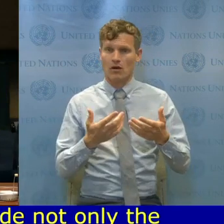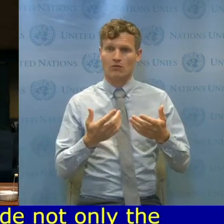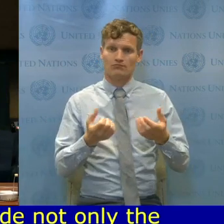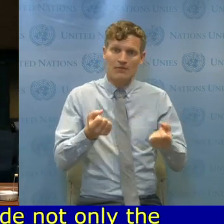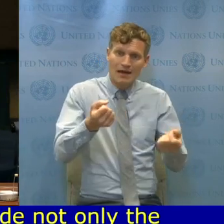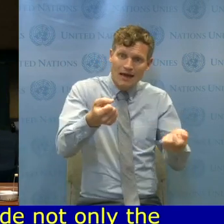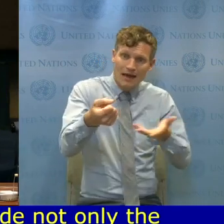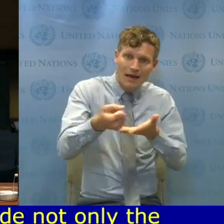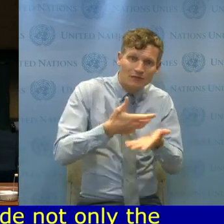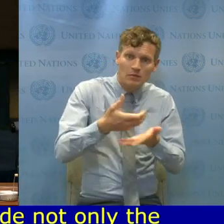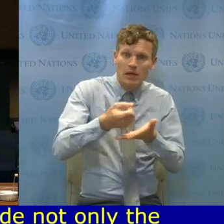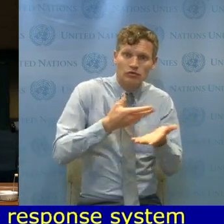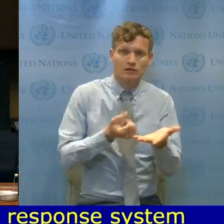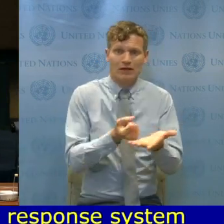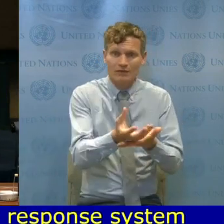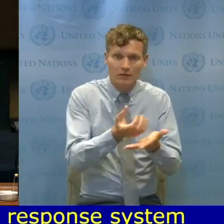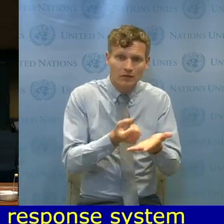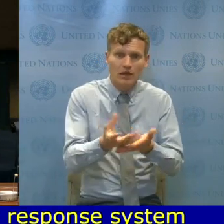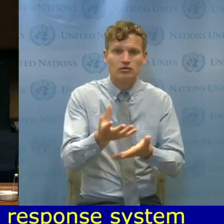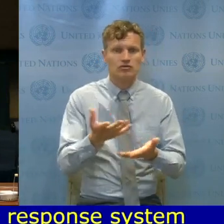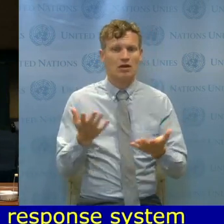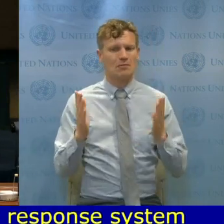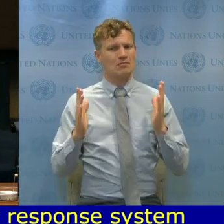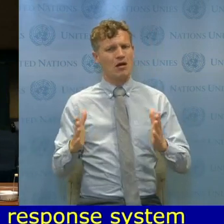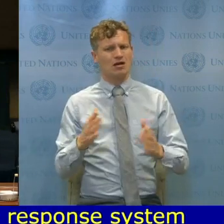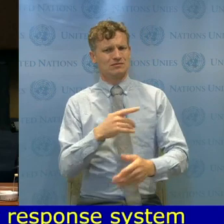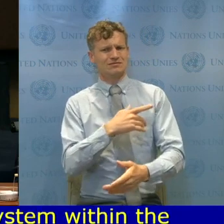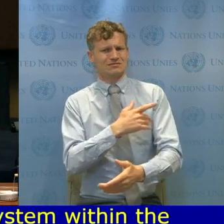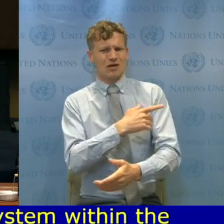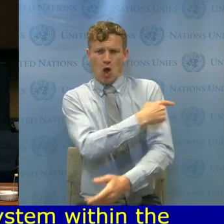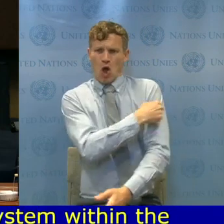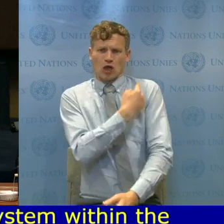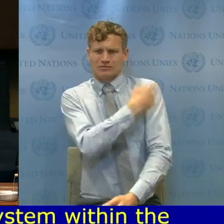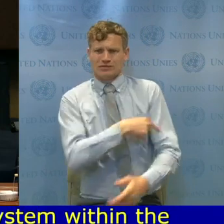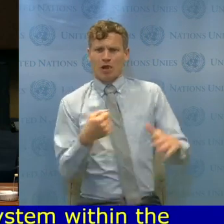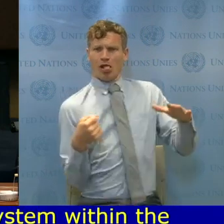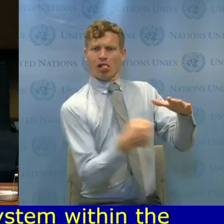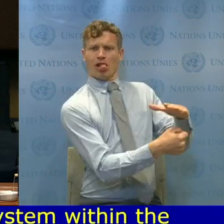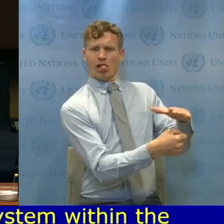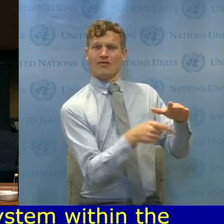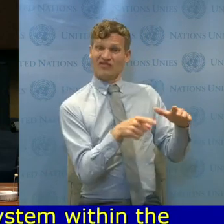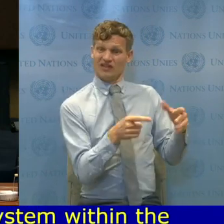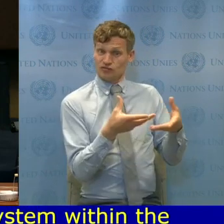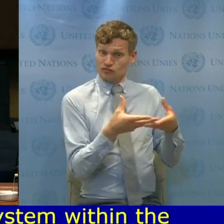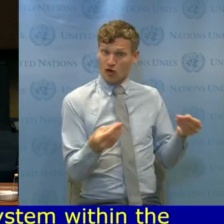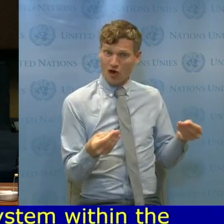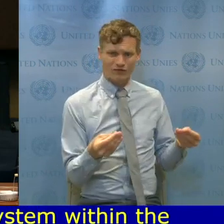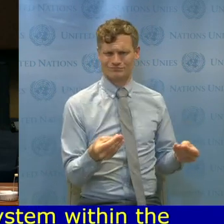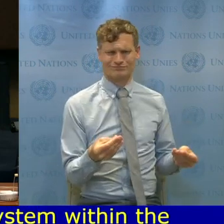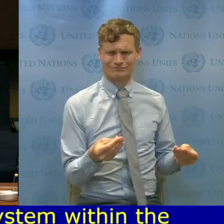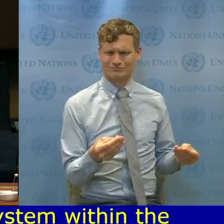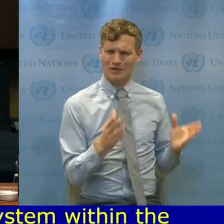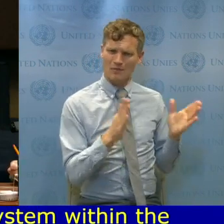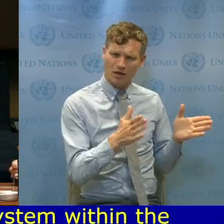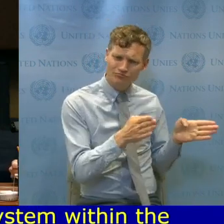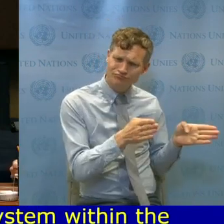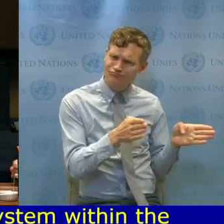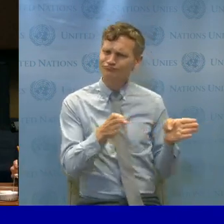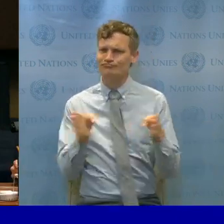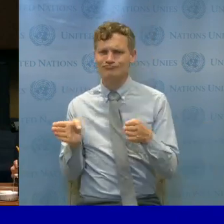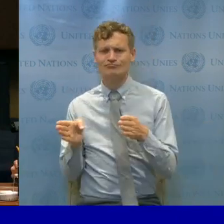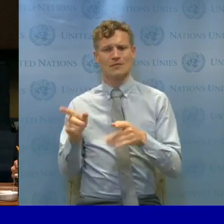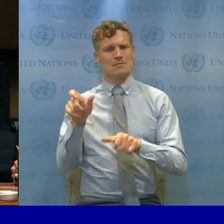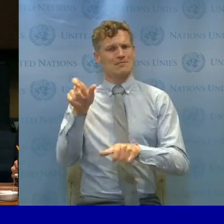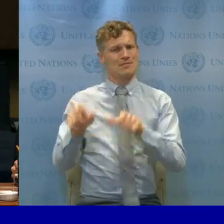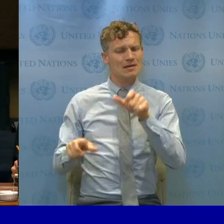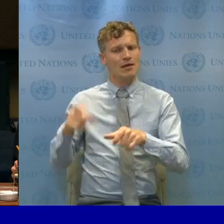community. We must focus our attention not merely on how to quarantine persons with psychosocial disabilities,